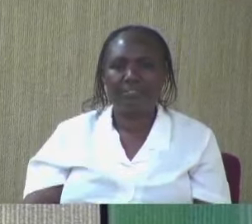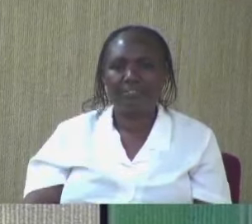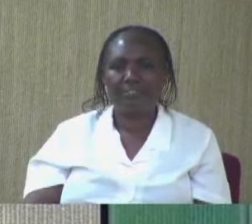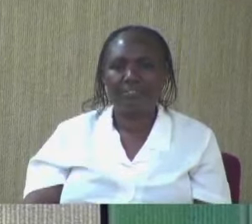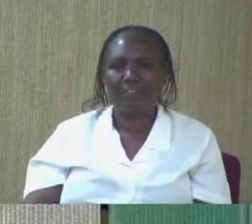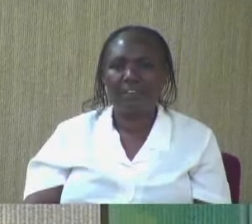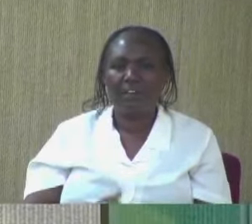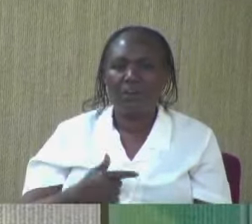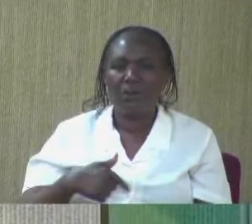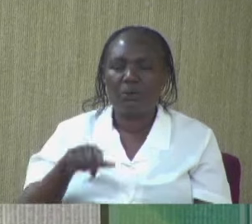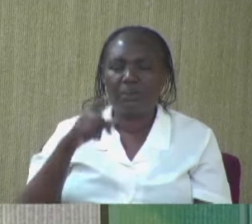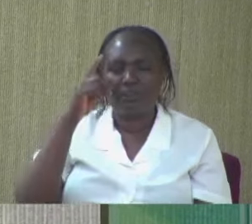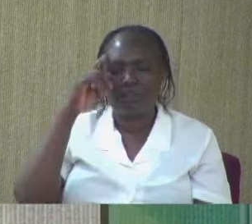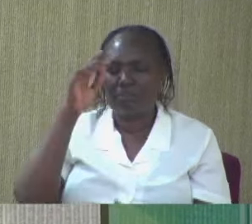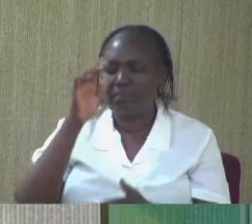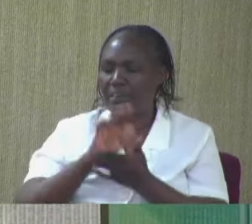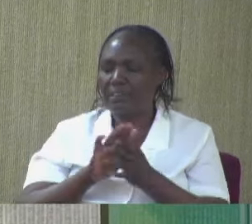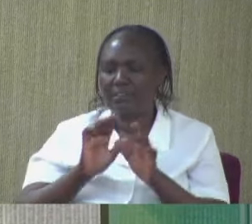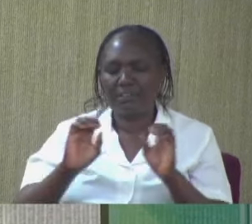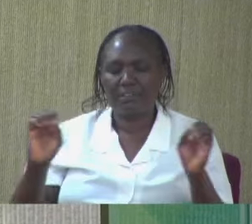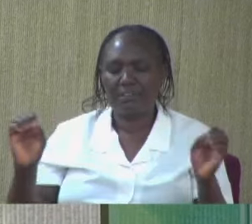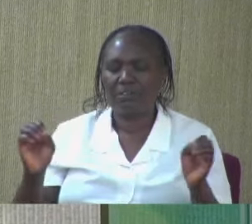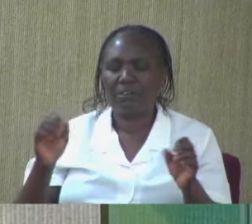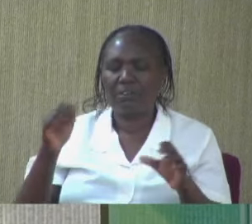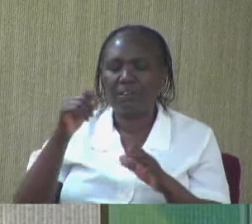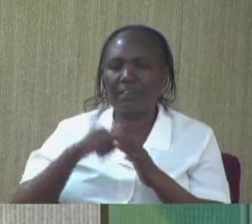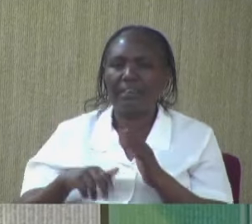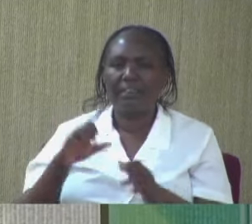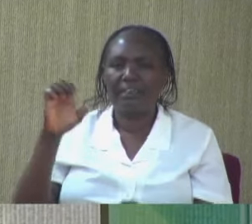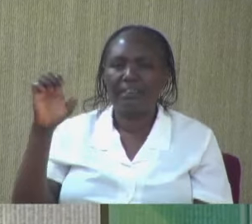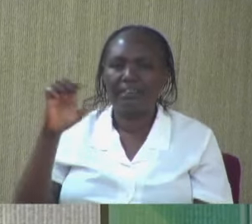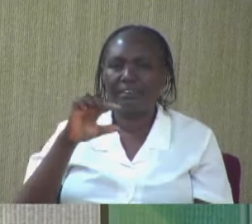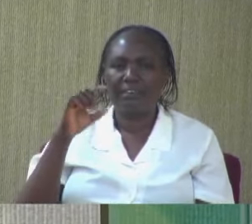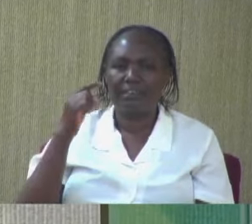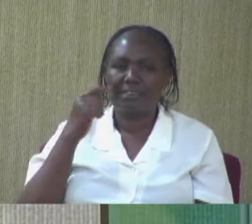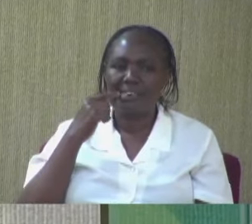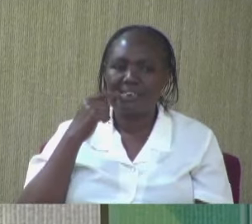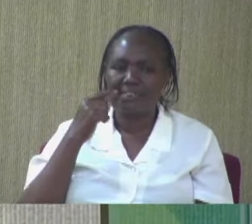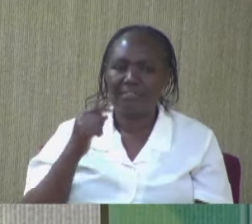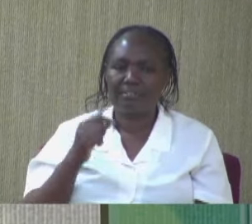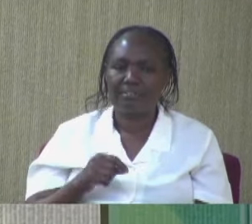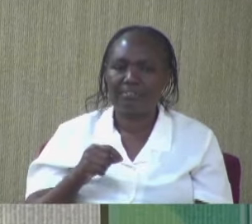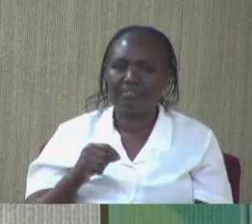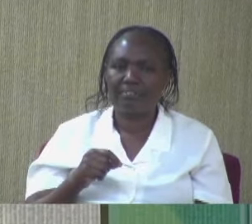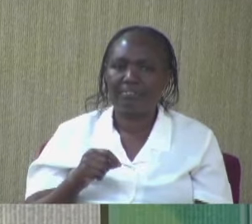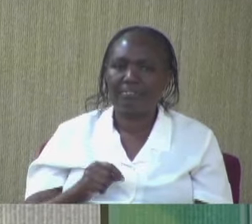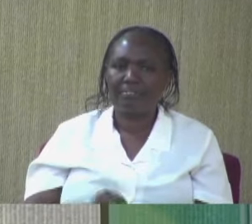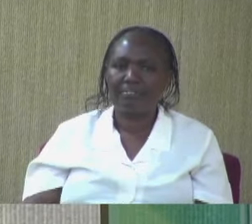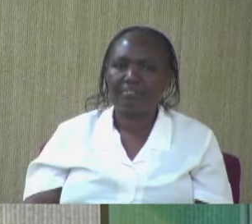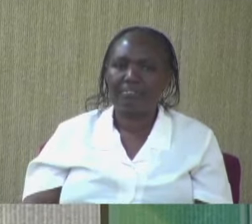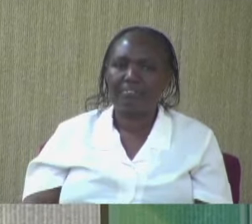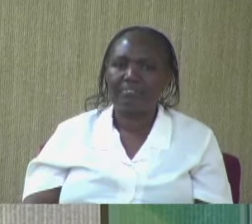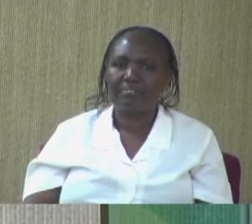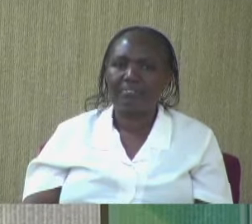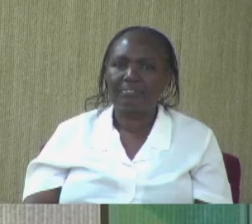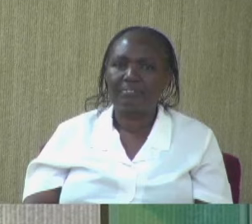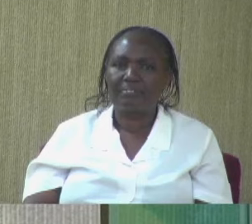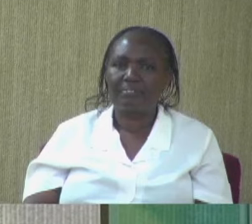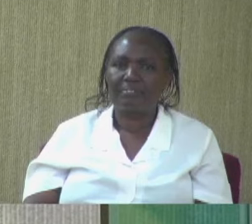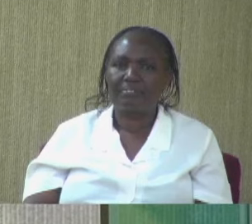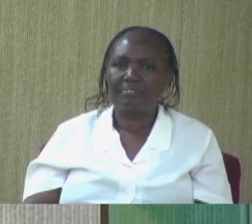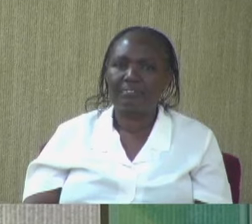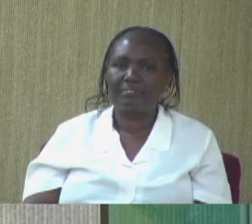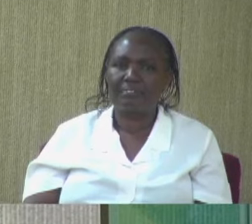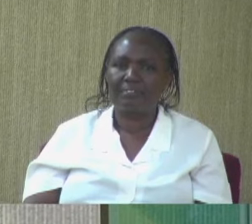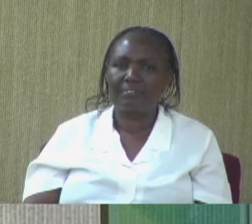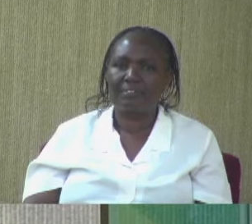We do not believe in Ellen White. Did you catch that? Somebody's wondering, what are you saying? And